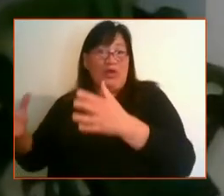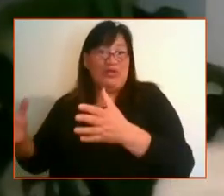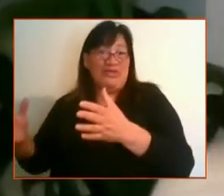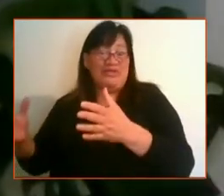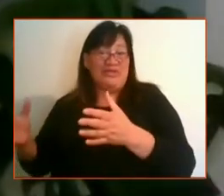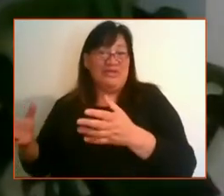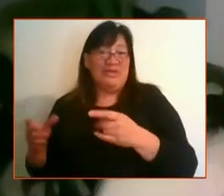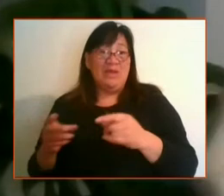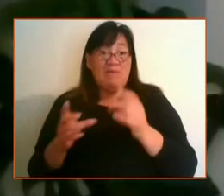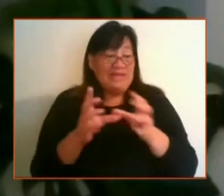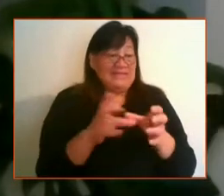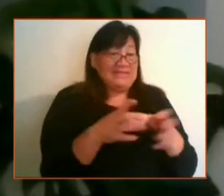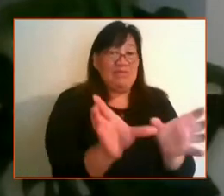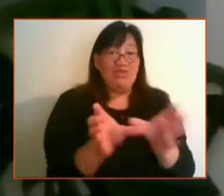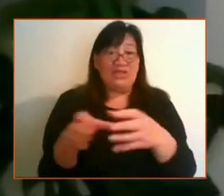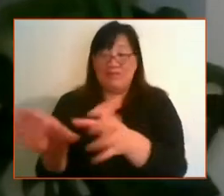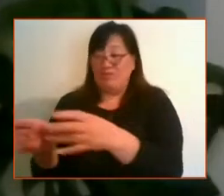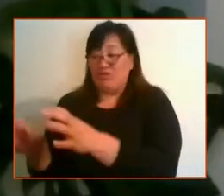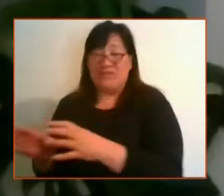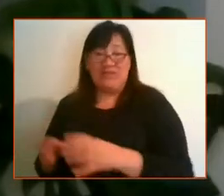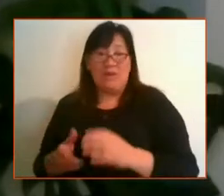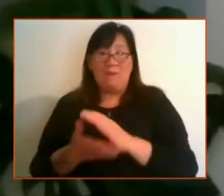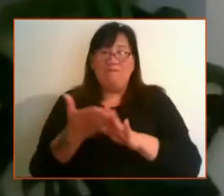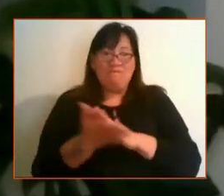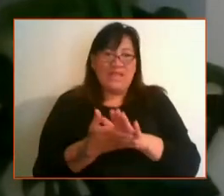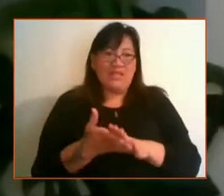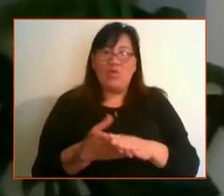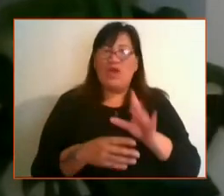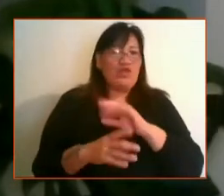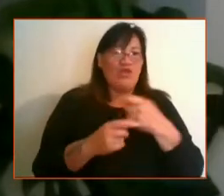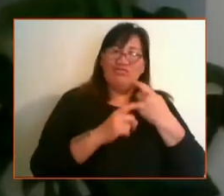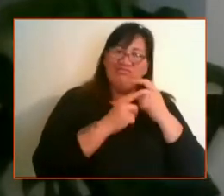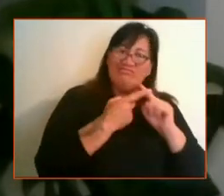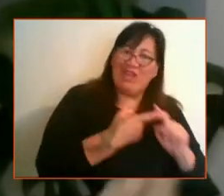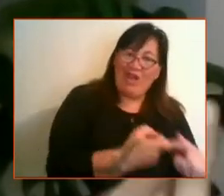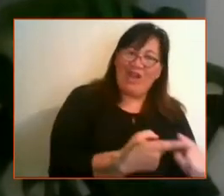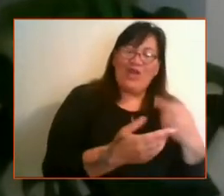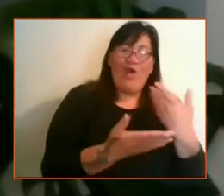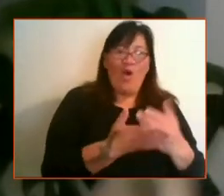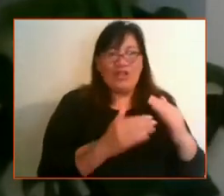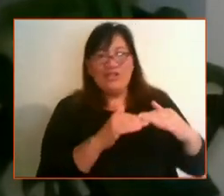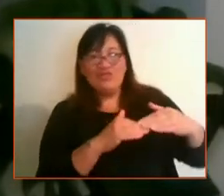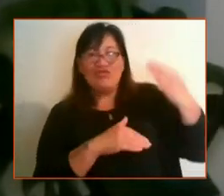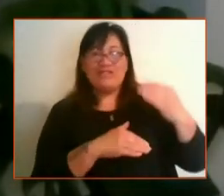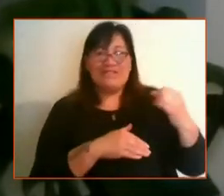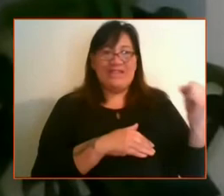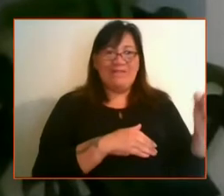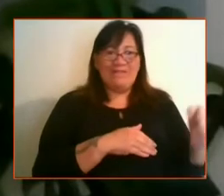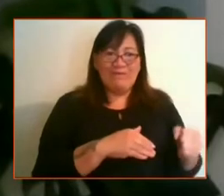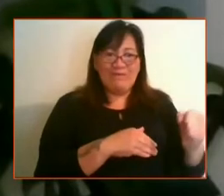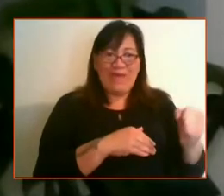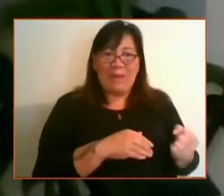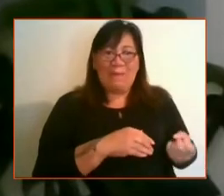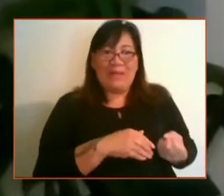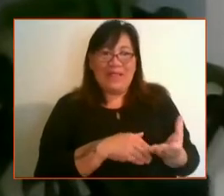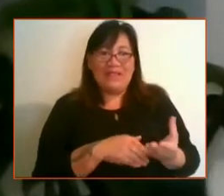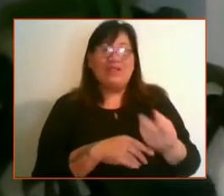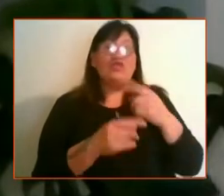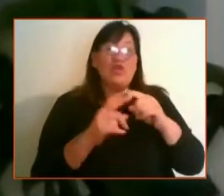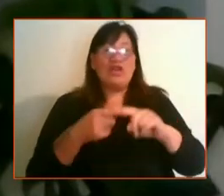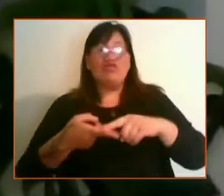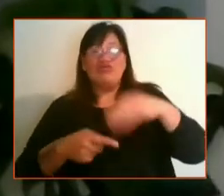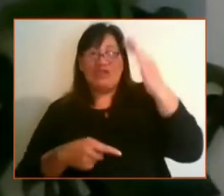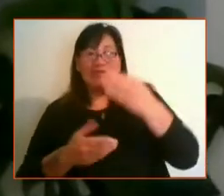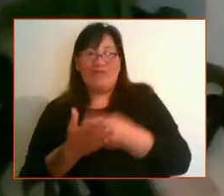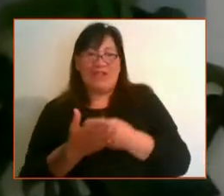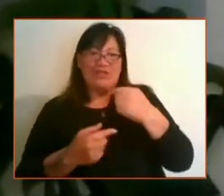disaggregation would mean that we no longer have that overt reliance on increased gambling to increase funding for our arts and cultural sector. So yeah,